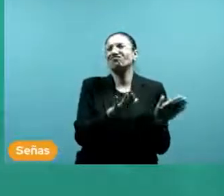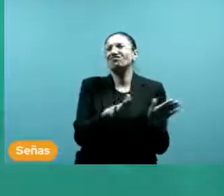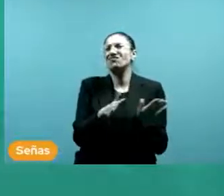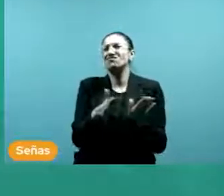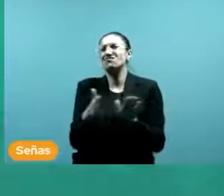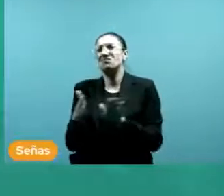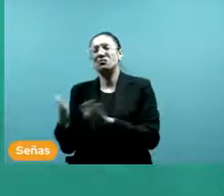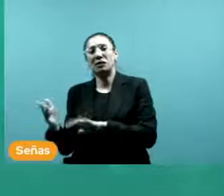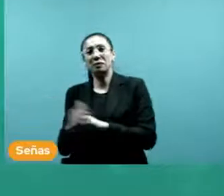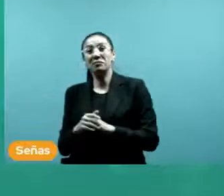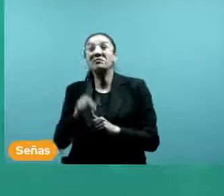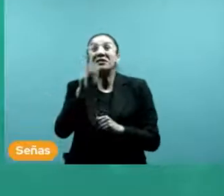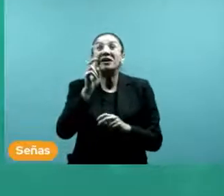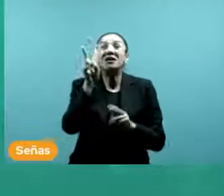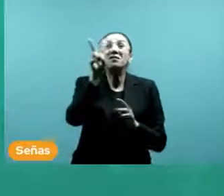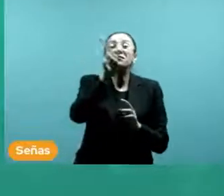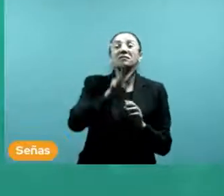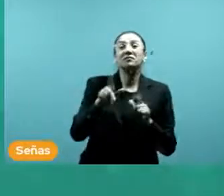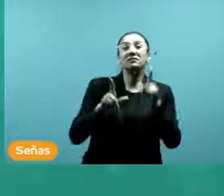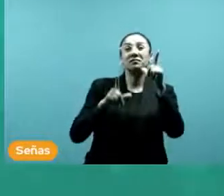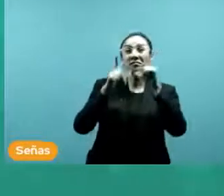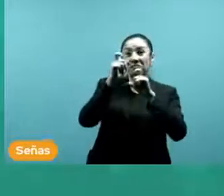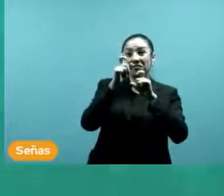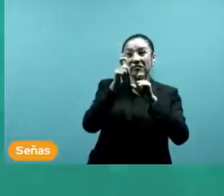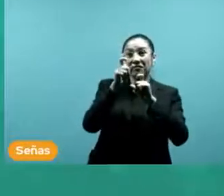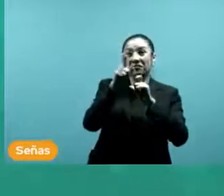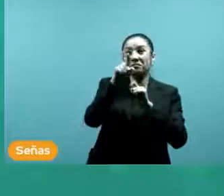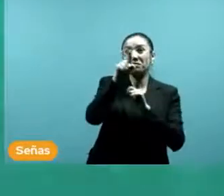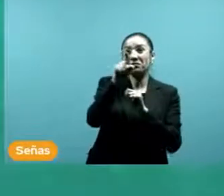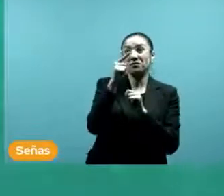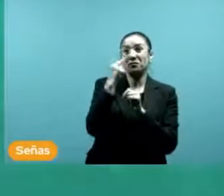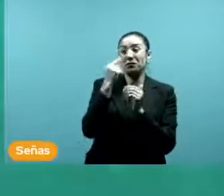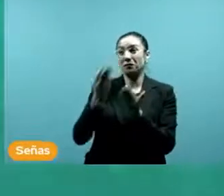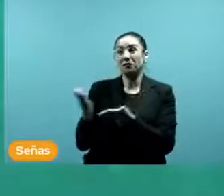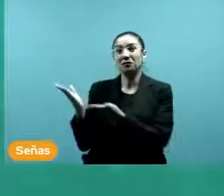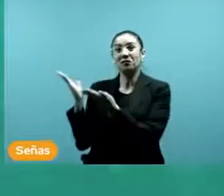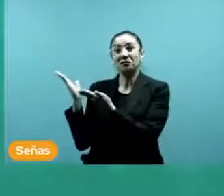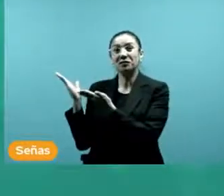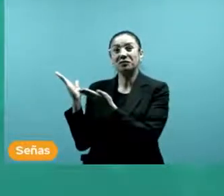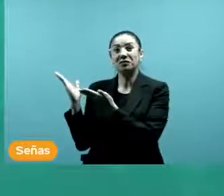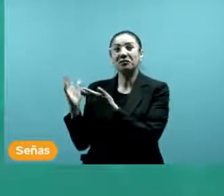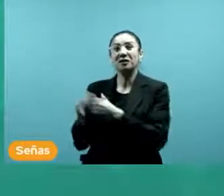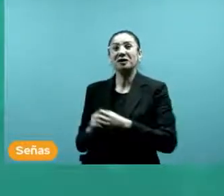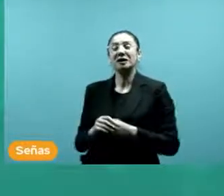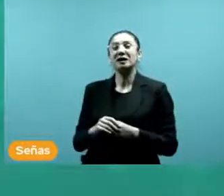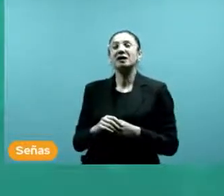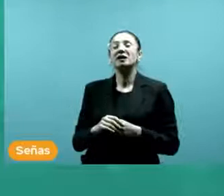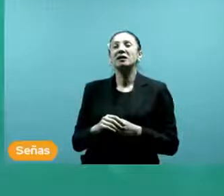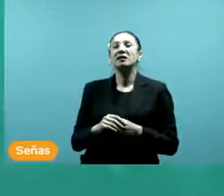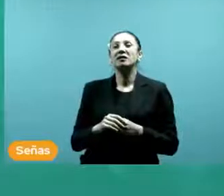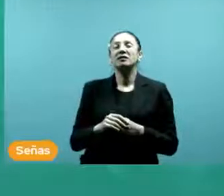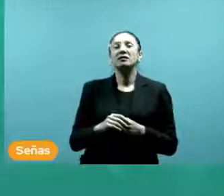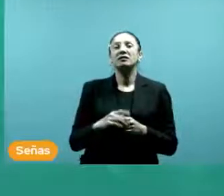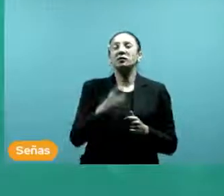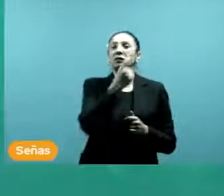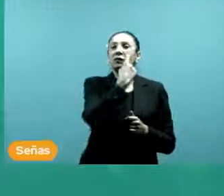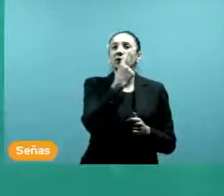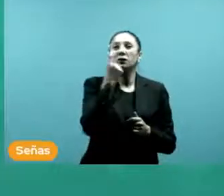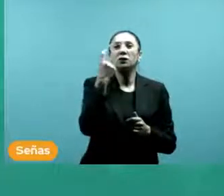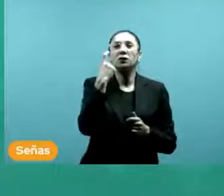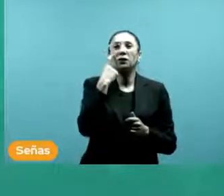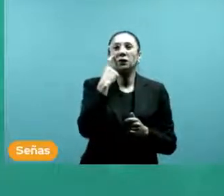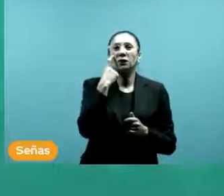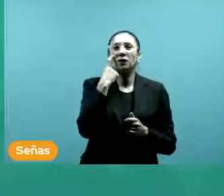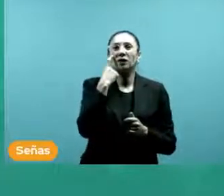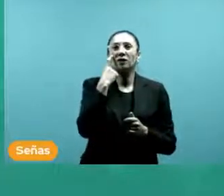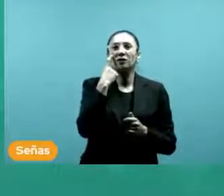again the site of Birkenau with Hungarian Jews and the two buildings that you can see in the